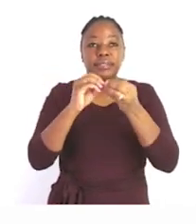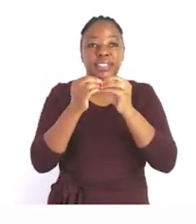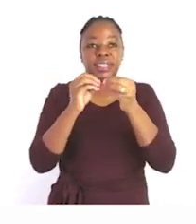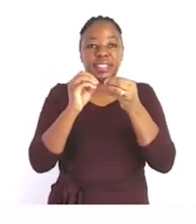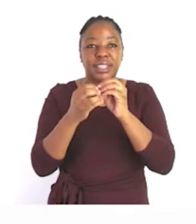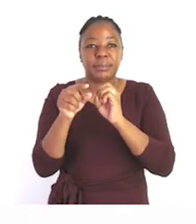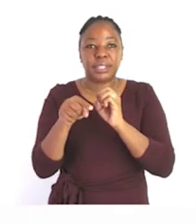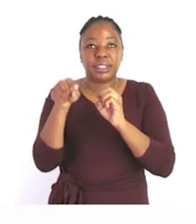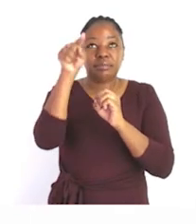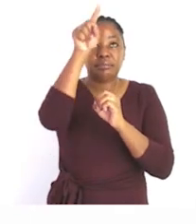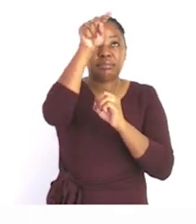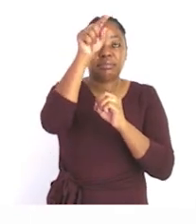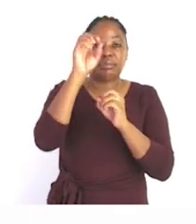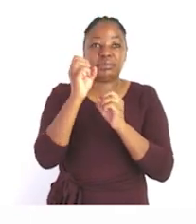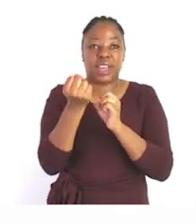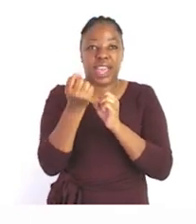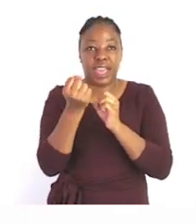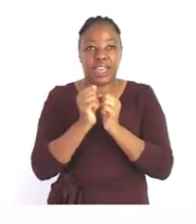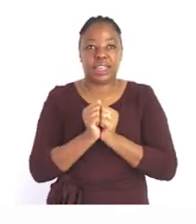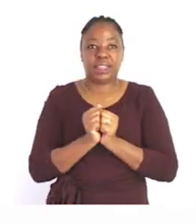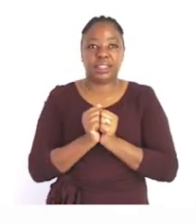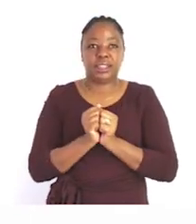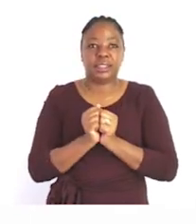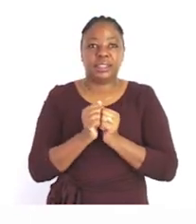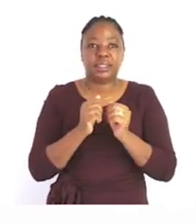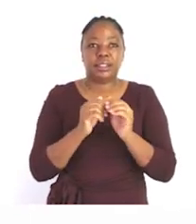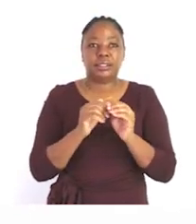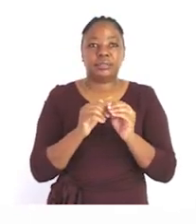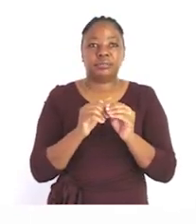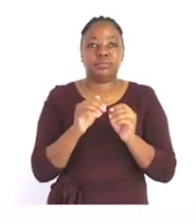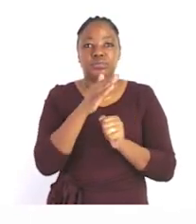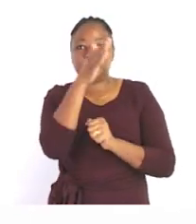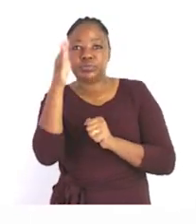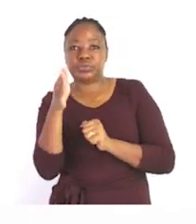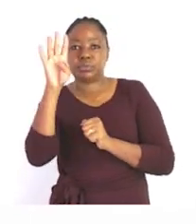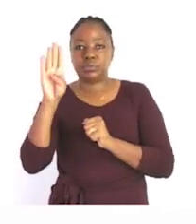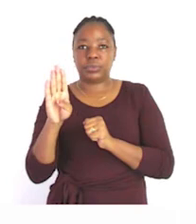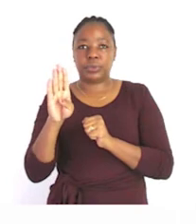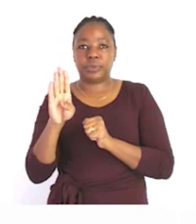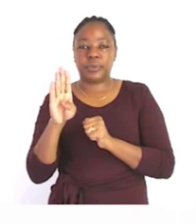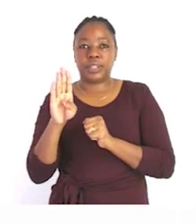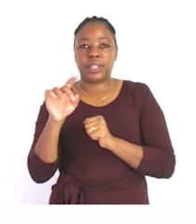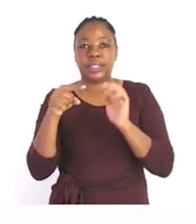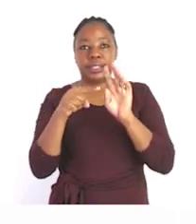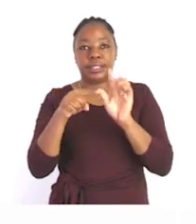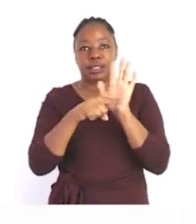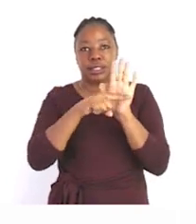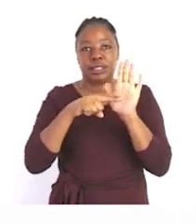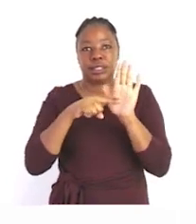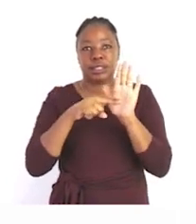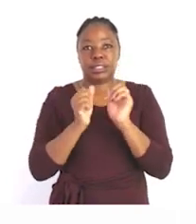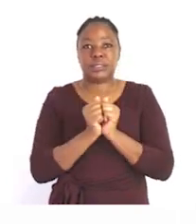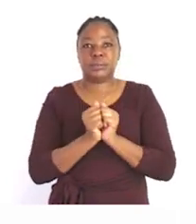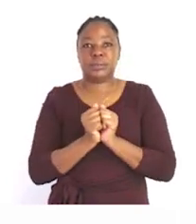correct. Let's move on to B. B is subtraction. Now the subtraction